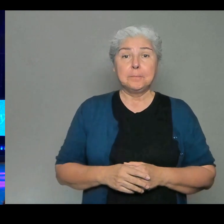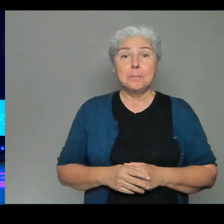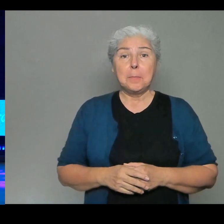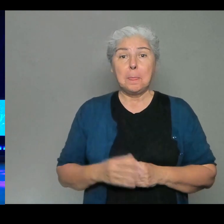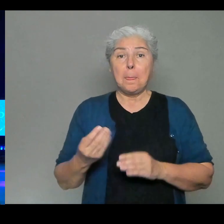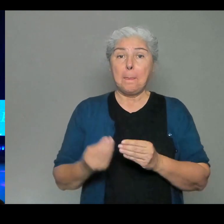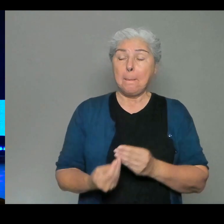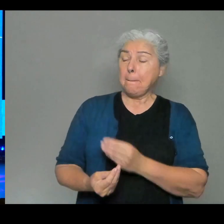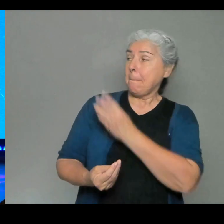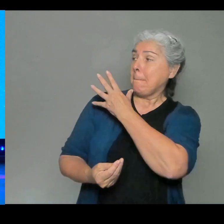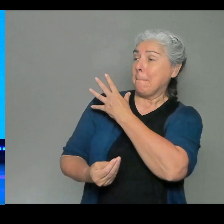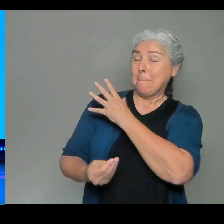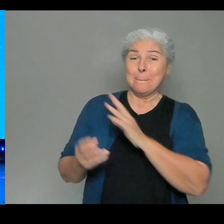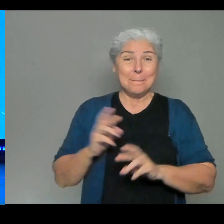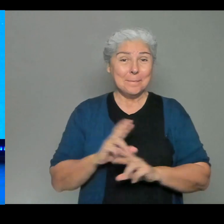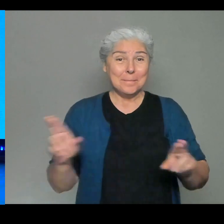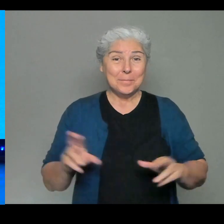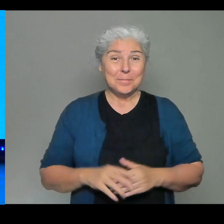screen.